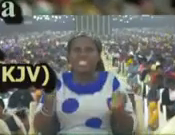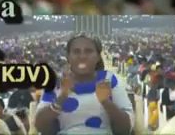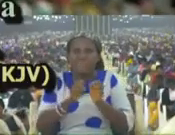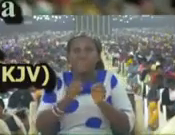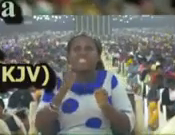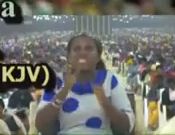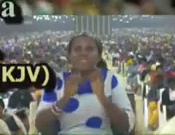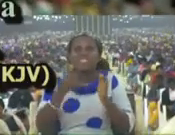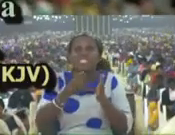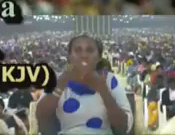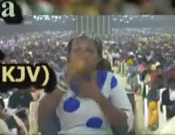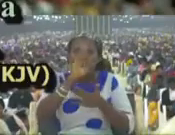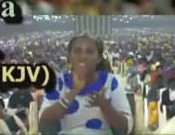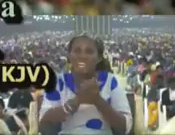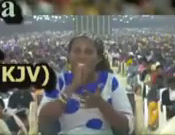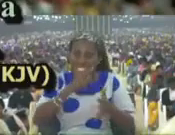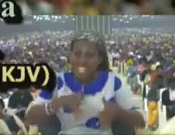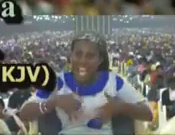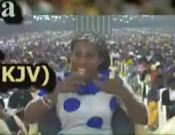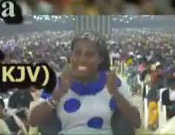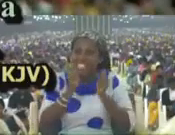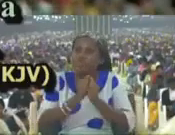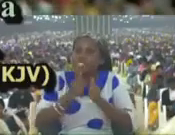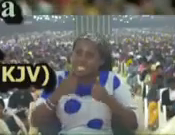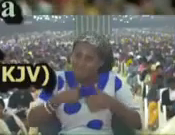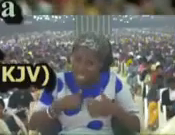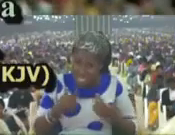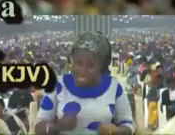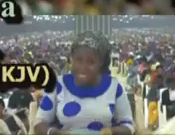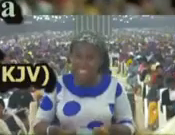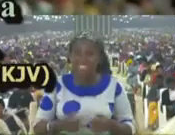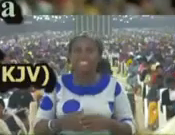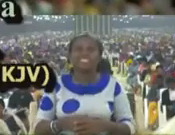that is angry with me,